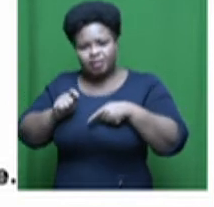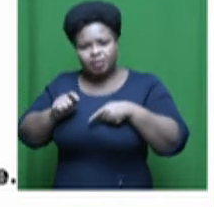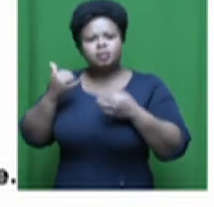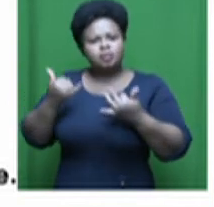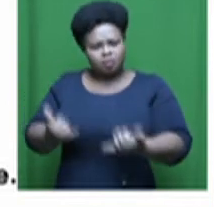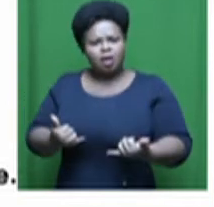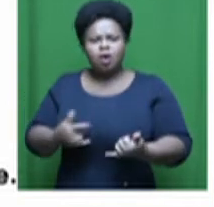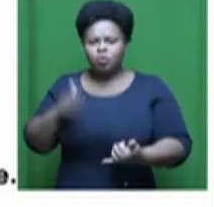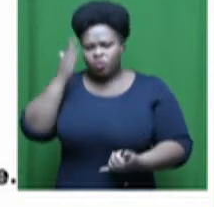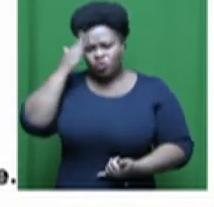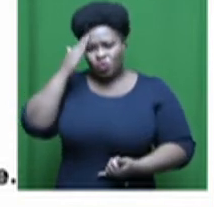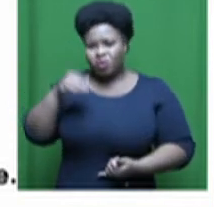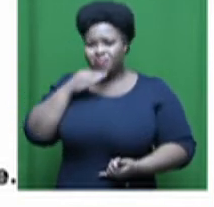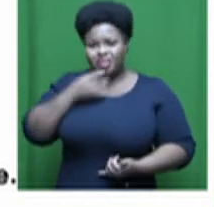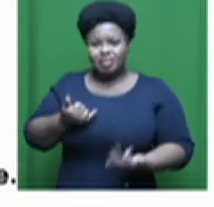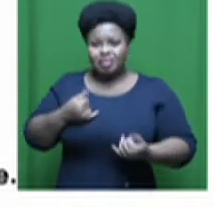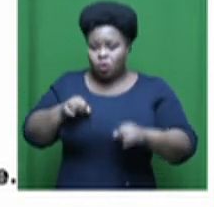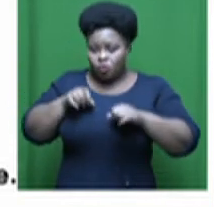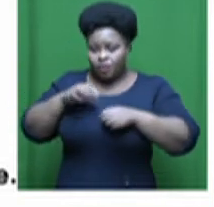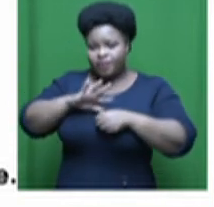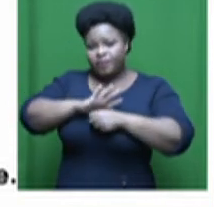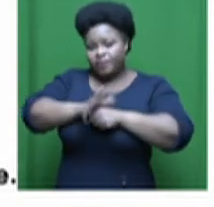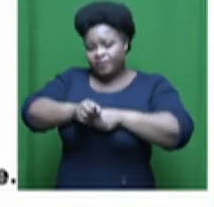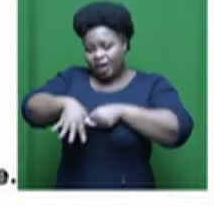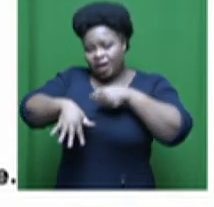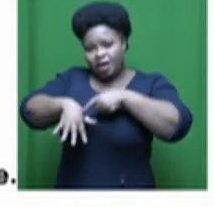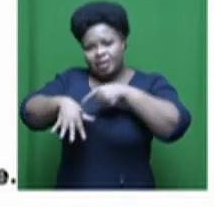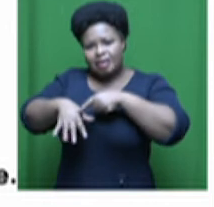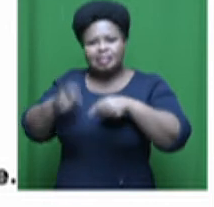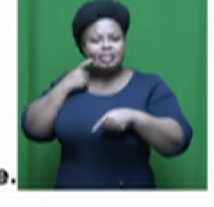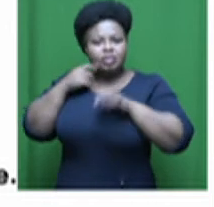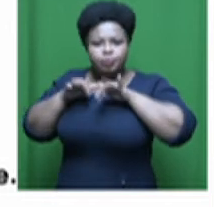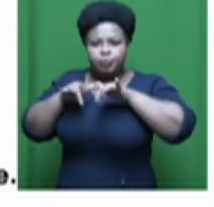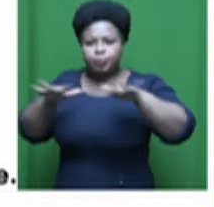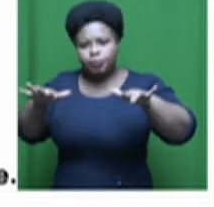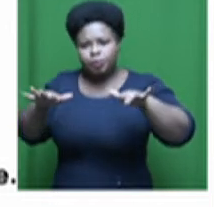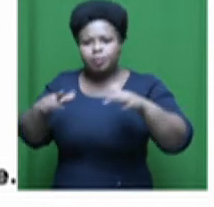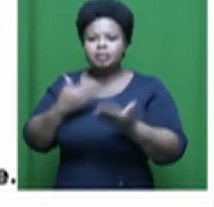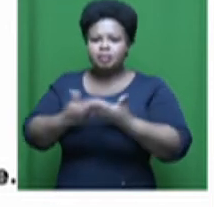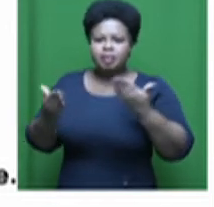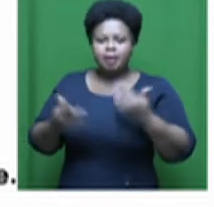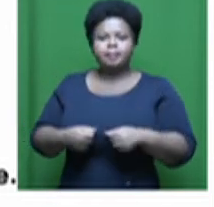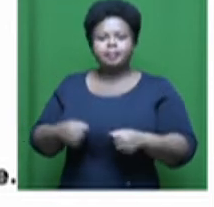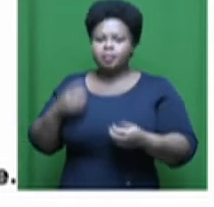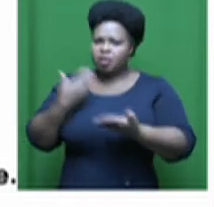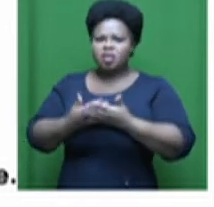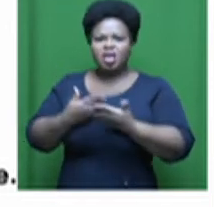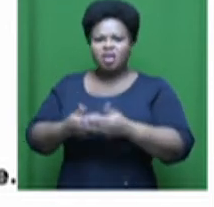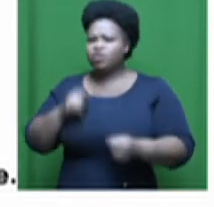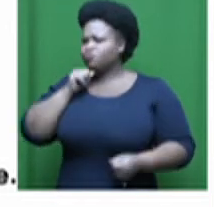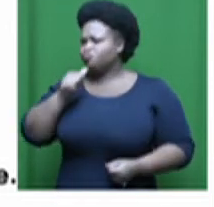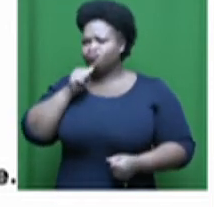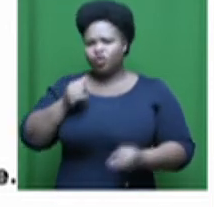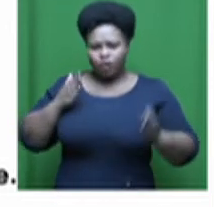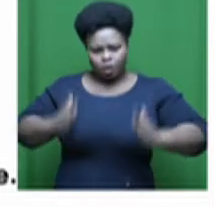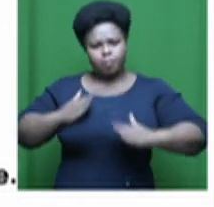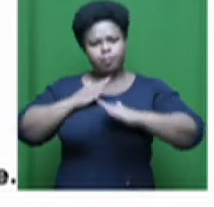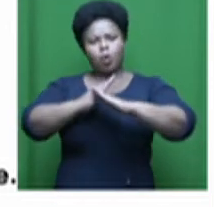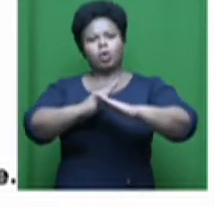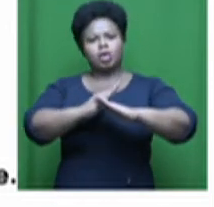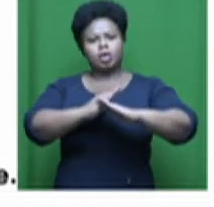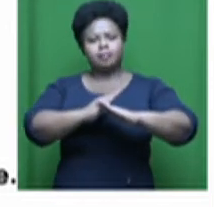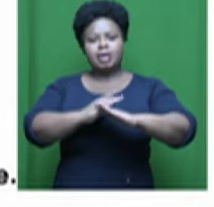come to appreciate is not only more transmissible, but it also might be resistant, both to antibody that has been induced by past